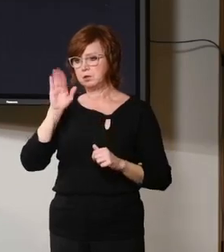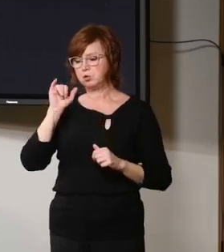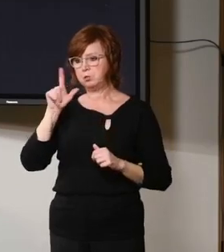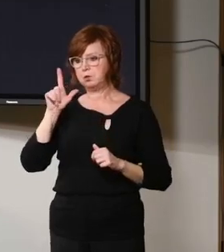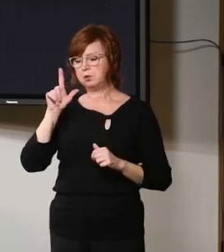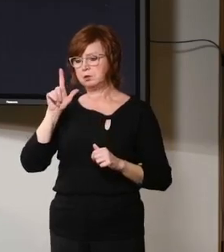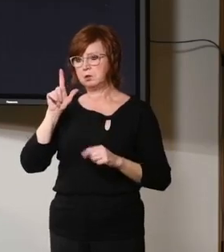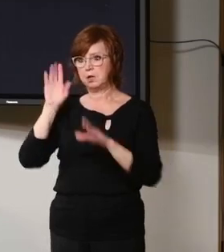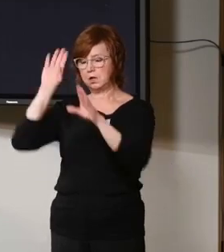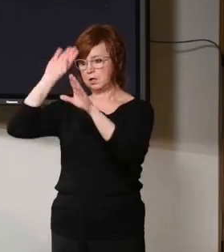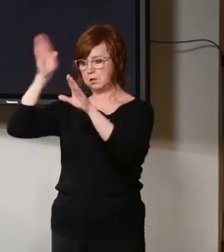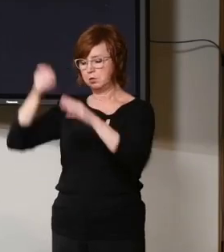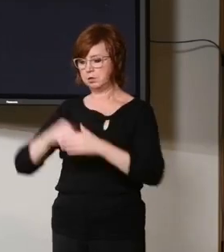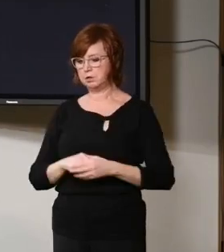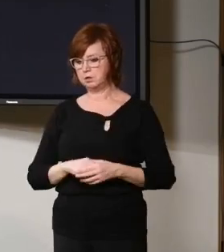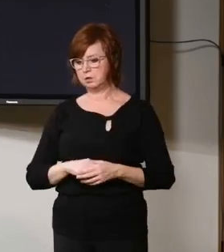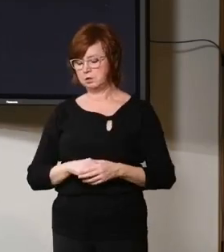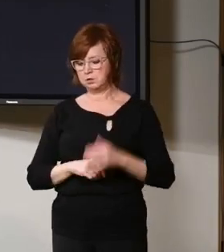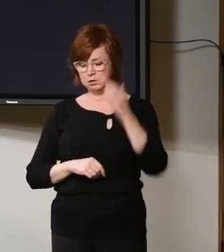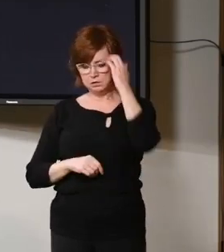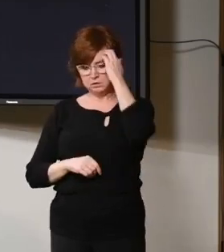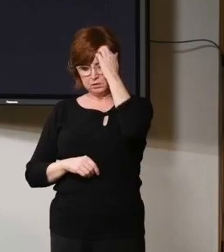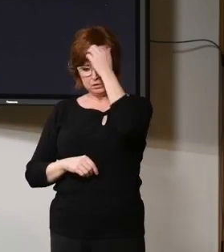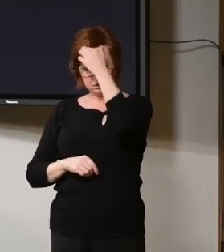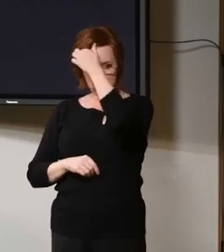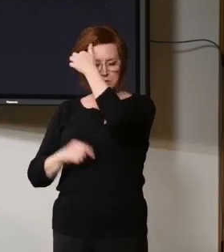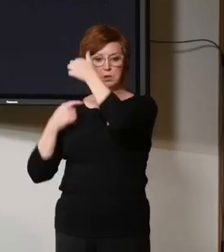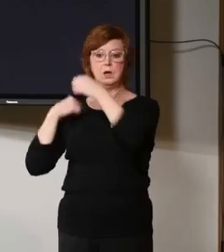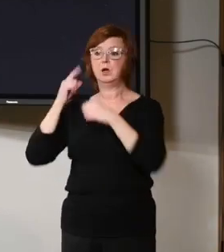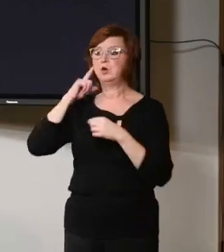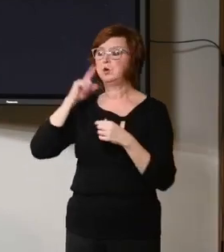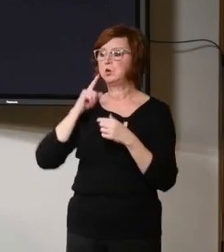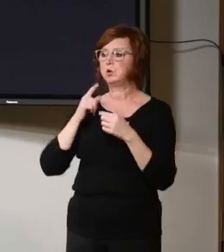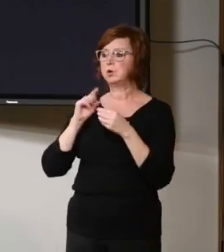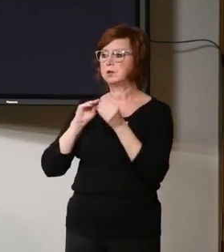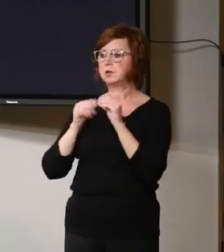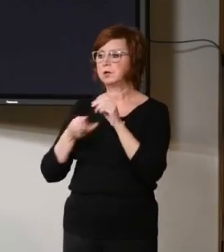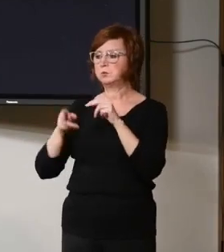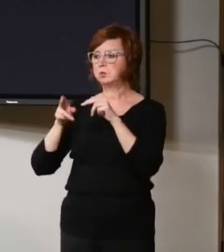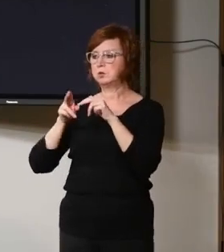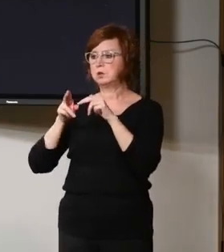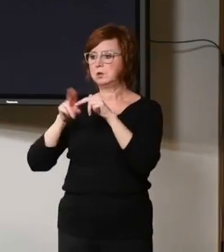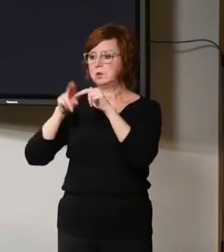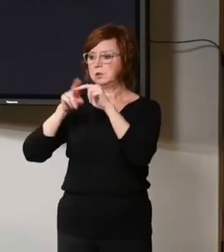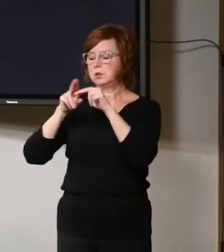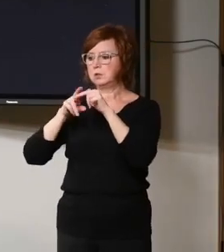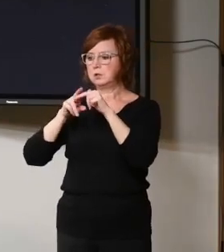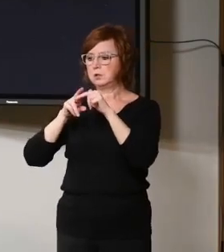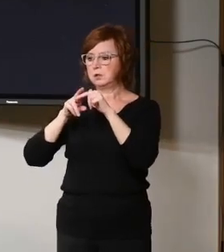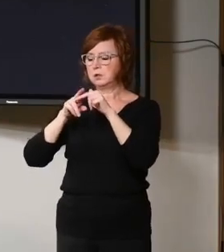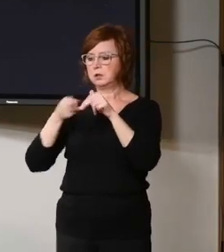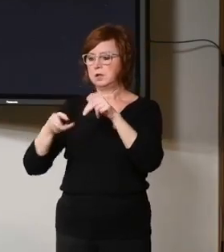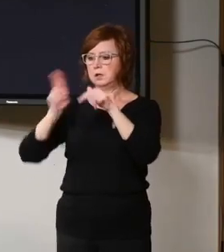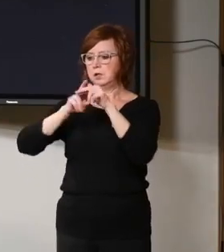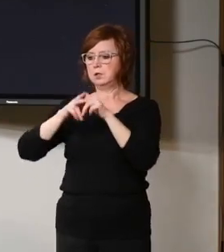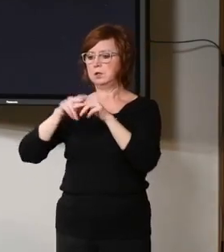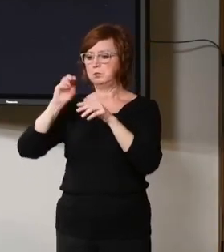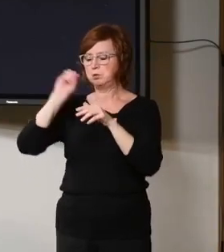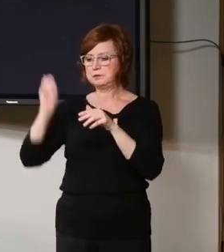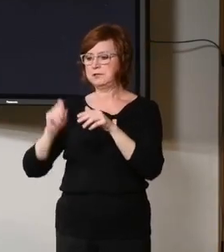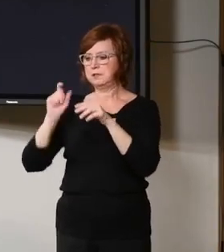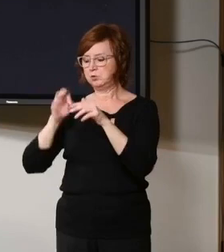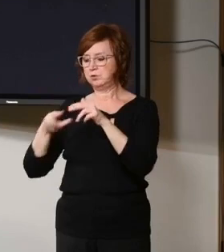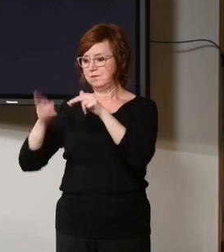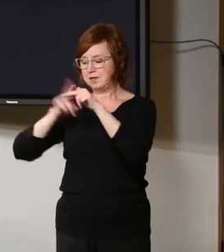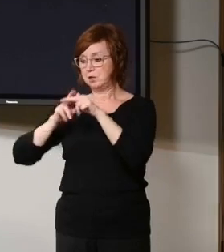Hi, I had a question about the rate of increase. We're hearing in BC that it's been halved from 24% to 12%, but in Saskatchewan it looks like